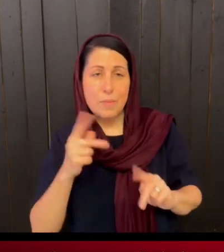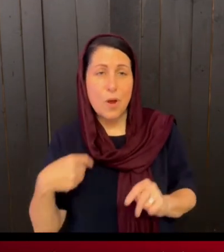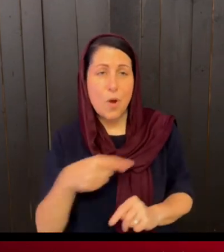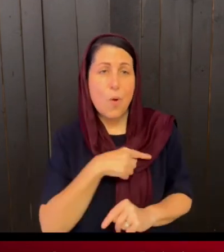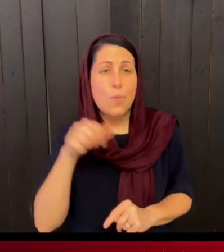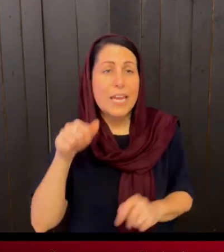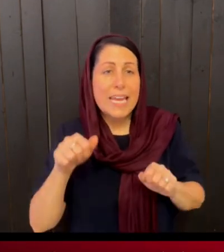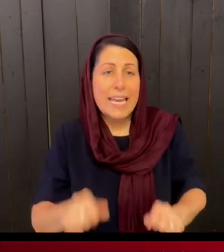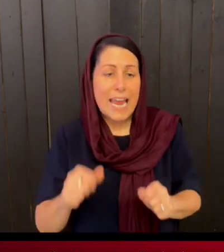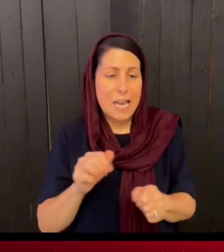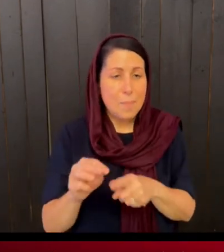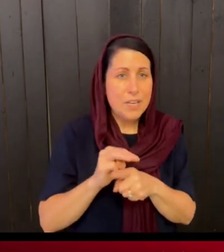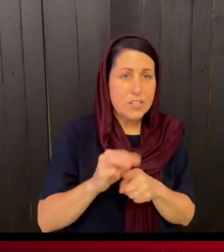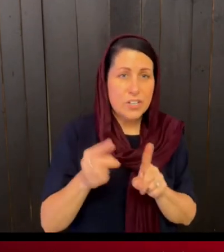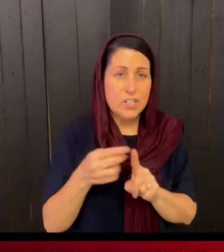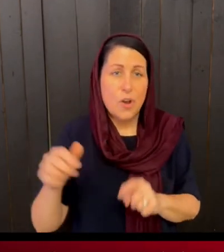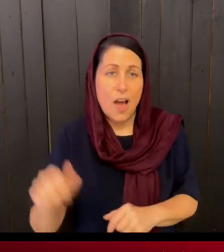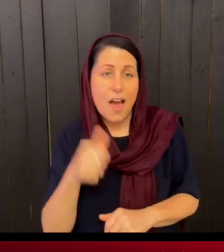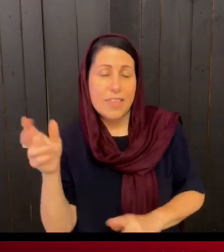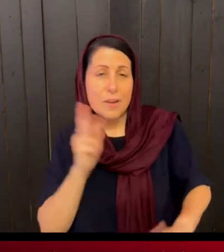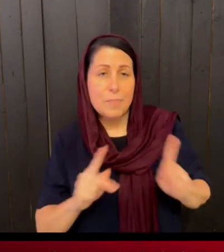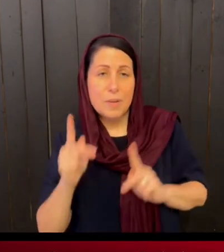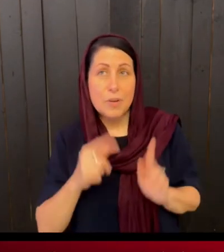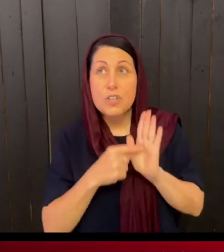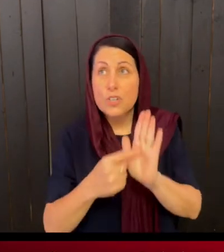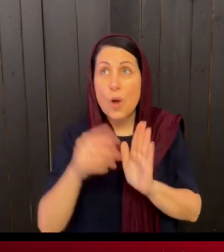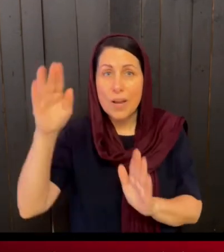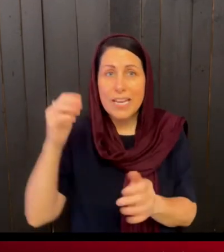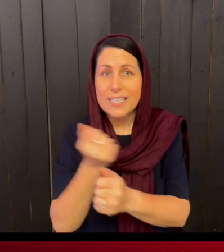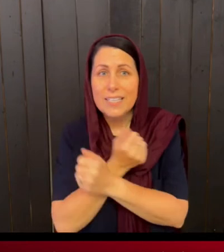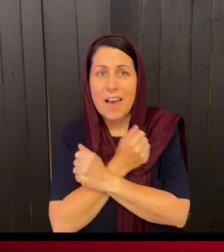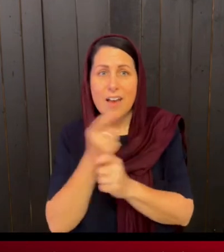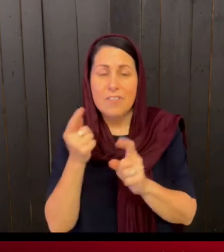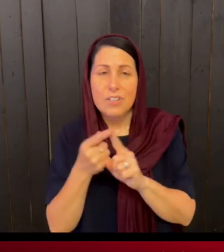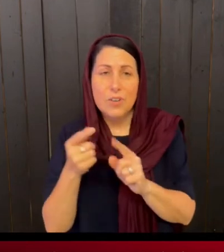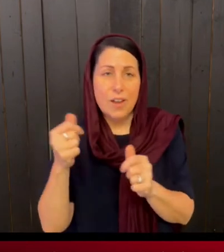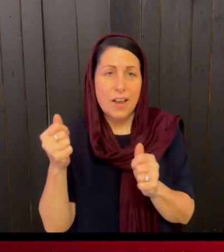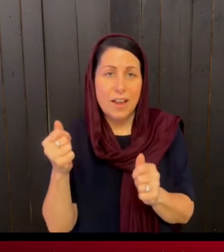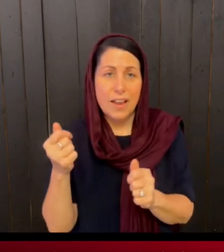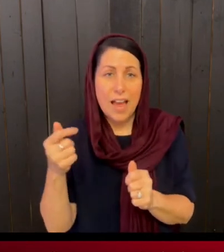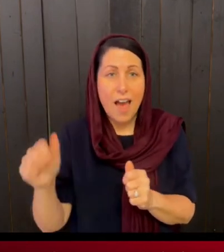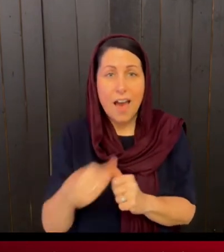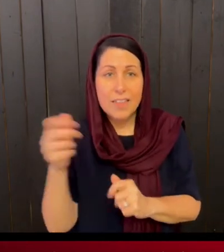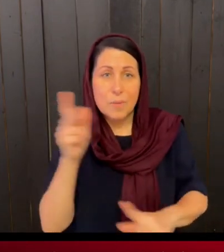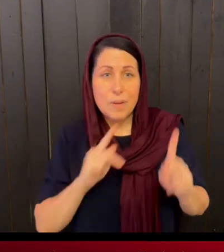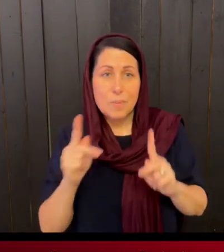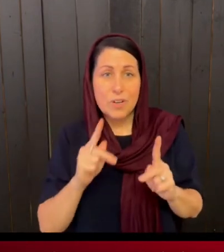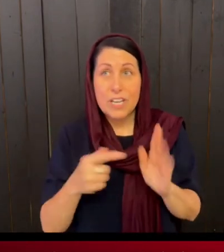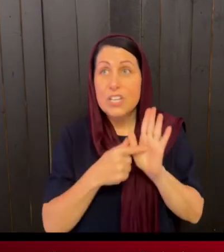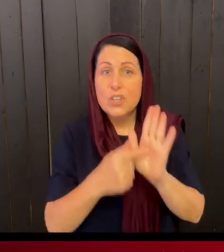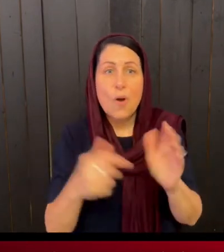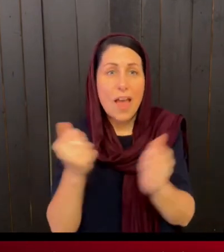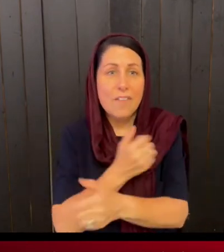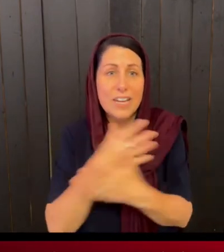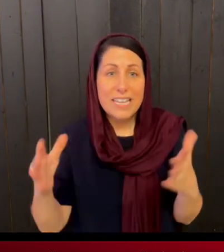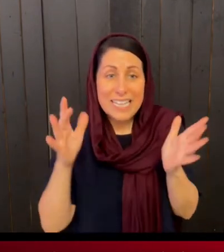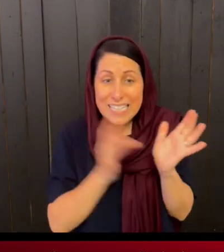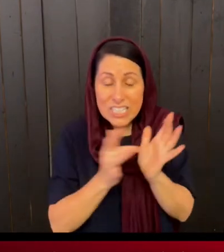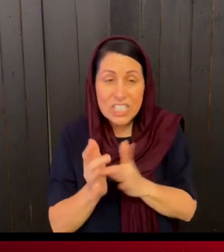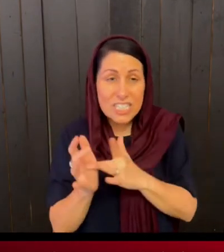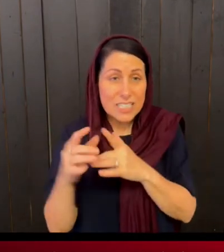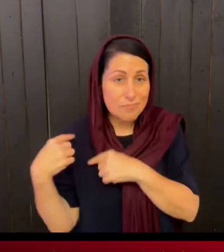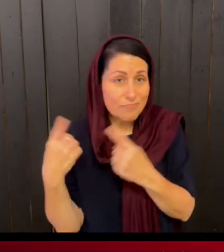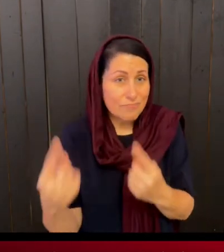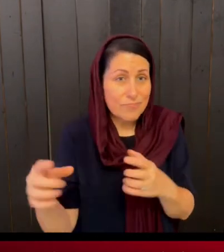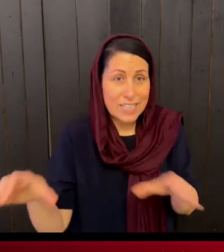so we can do everything that Jesus did on this earth as far as the miracles and the signs and wonders. His word says that